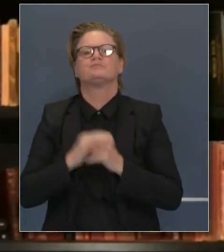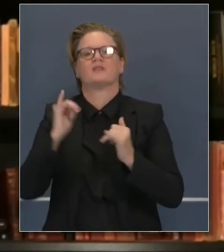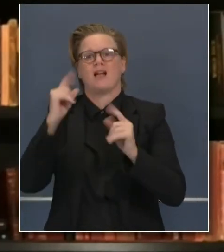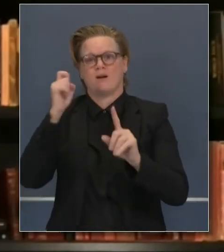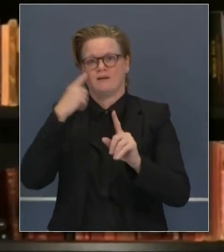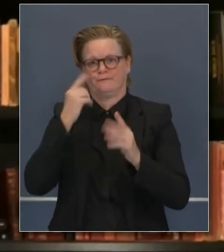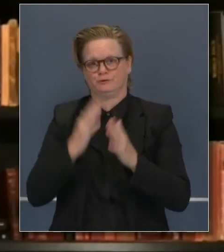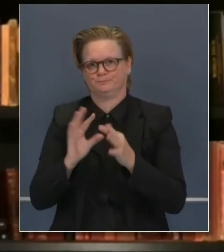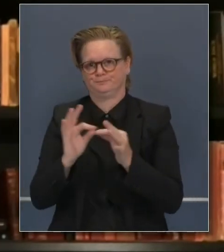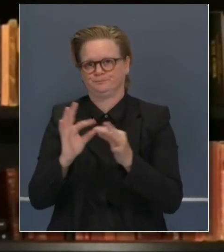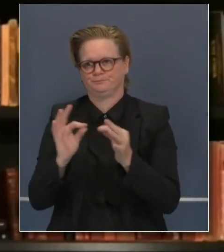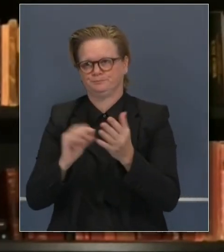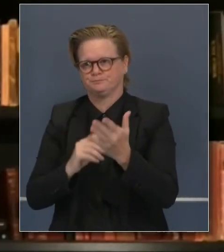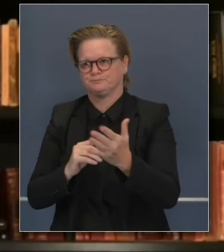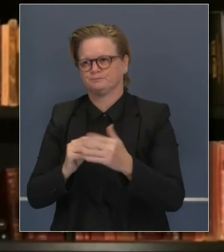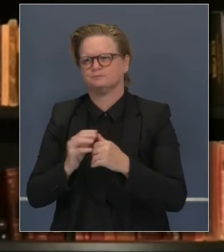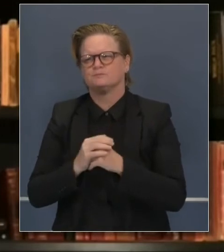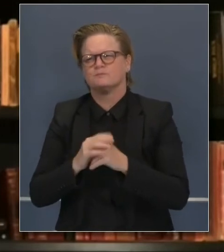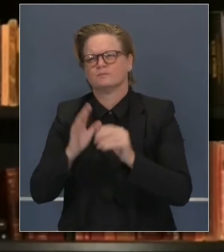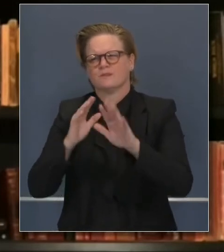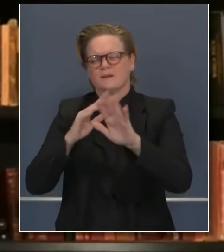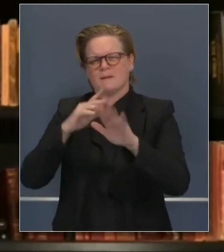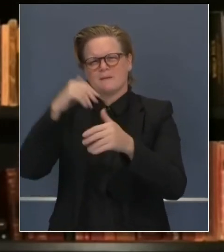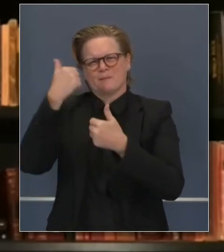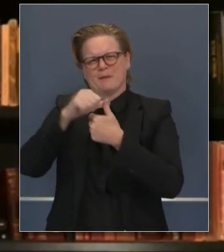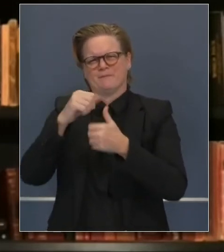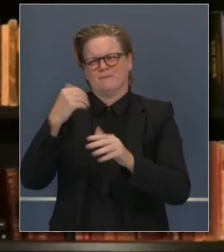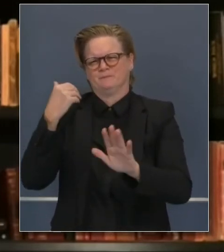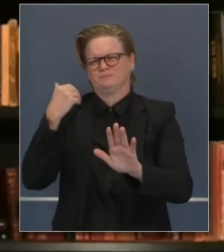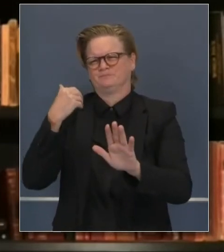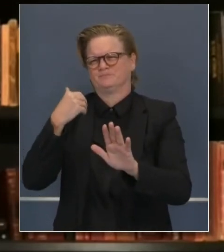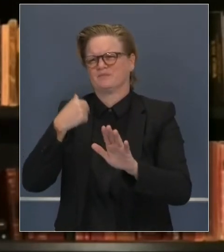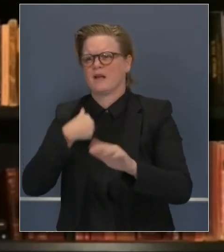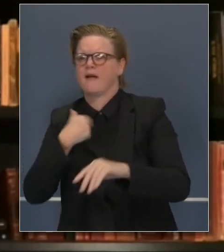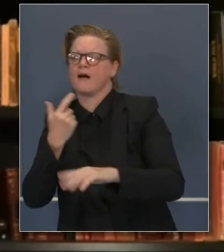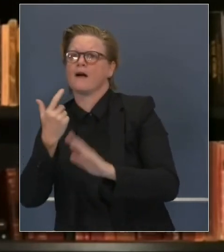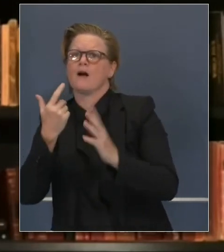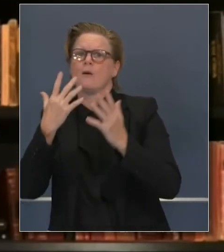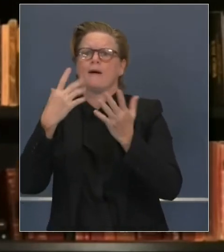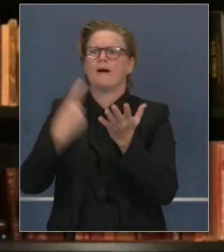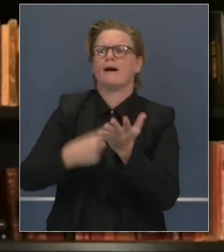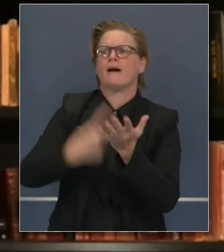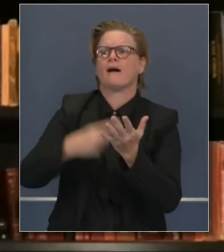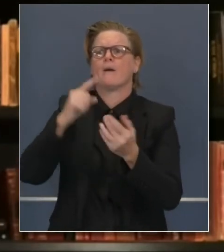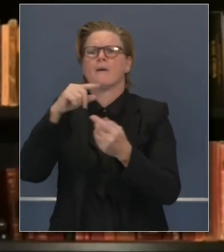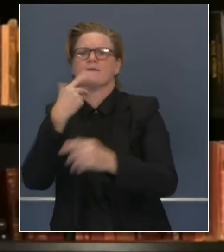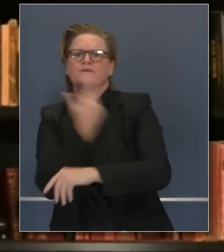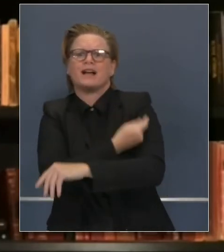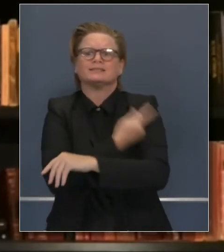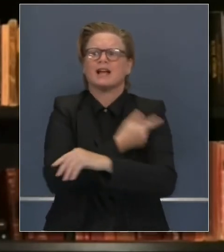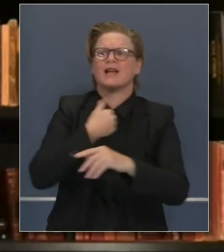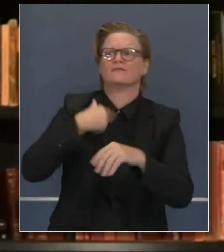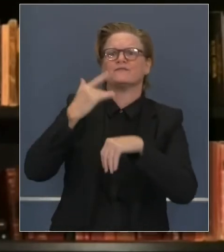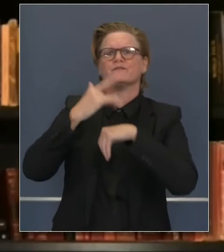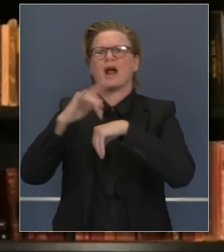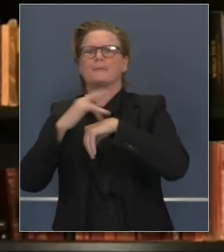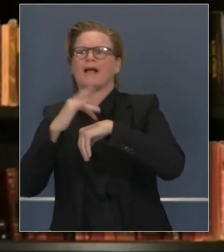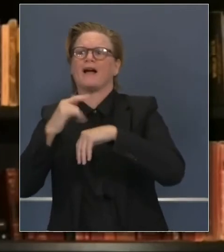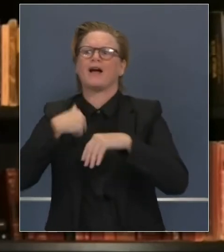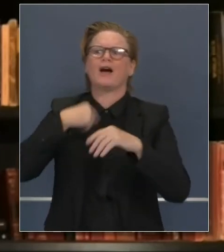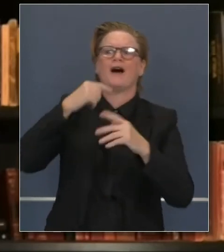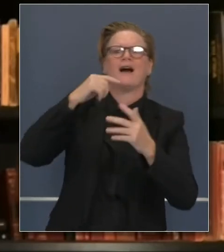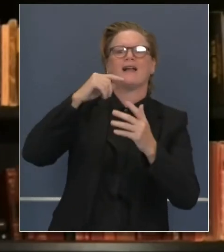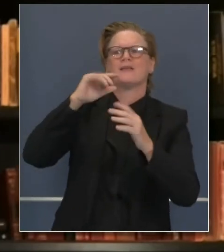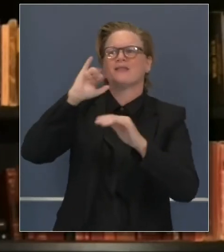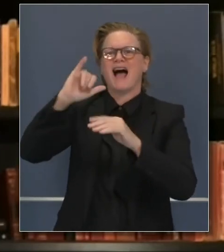promotion that vaccines were going to magically become available before the national election. Again, one